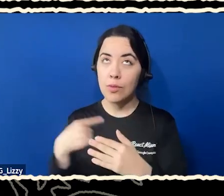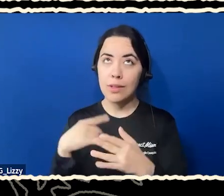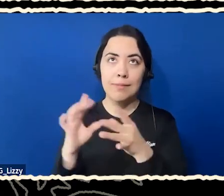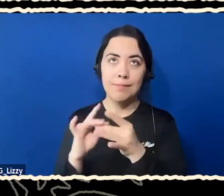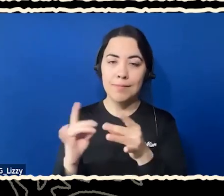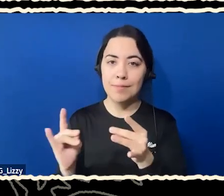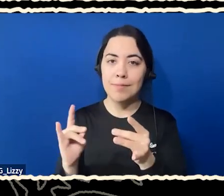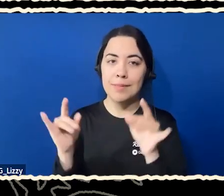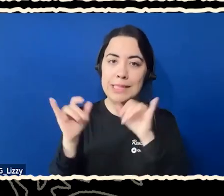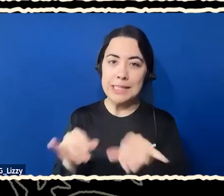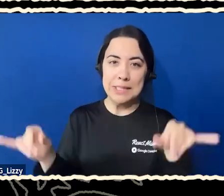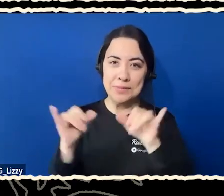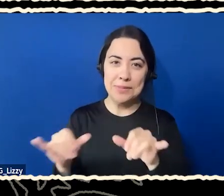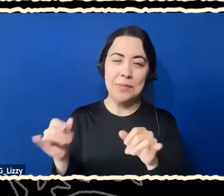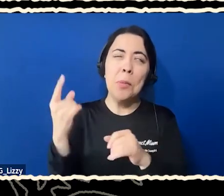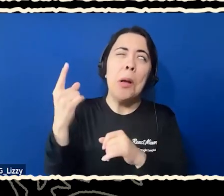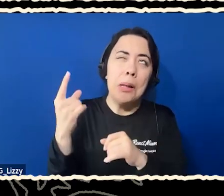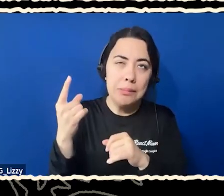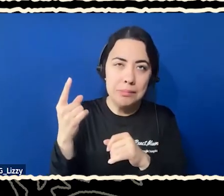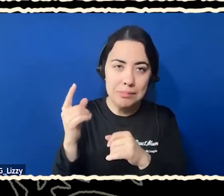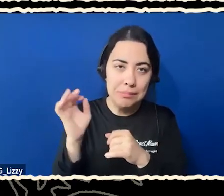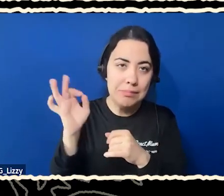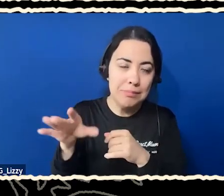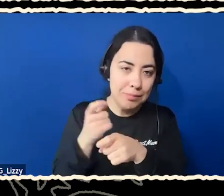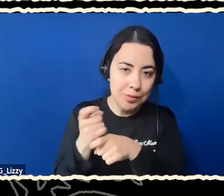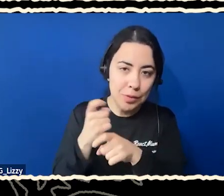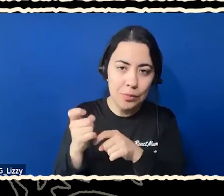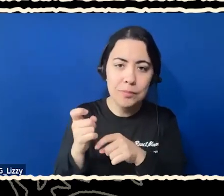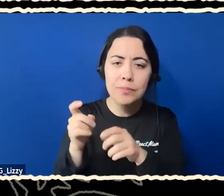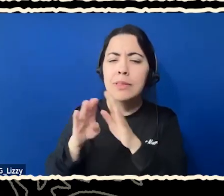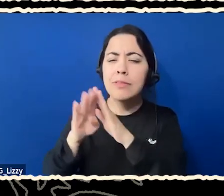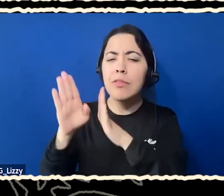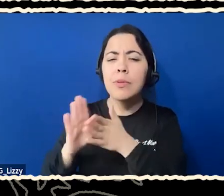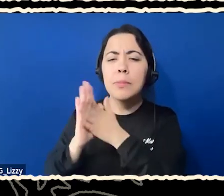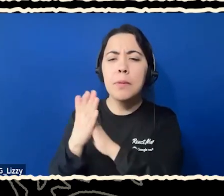joke. So when do developers go broke?